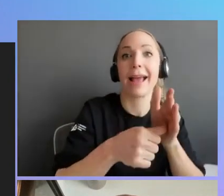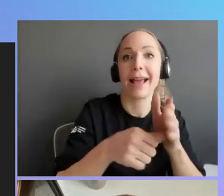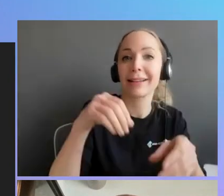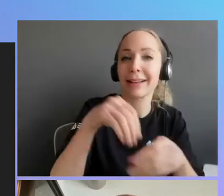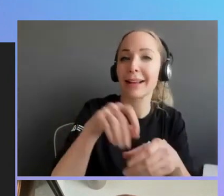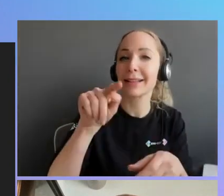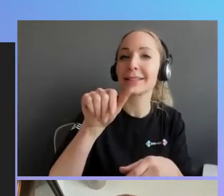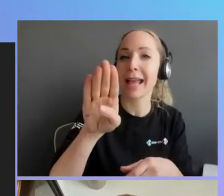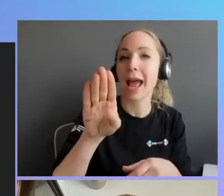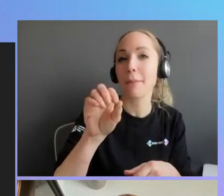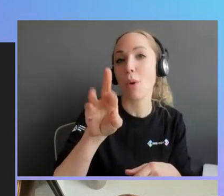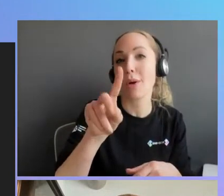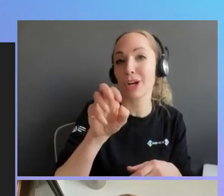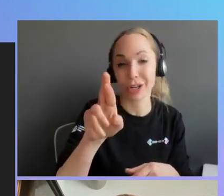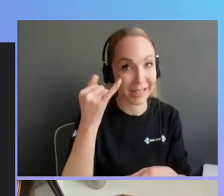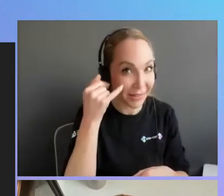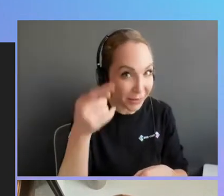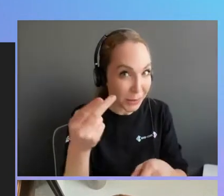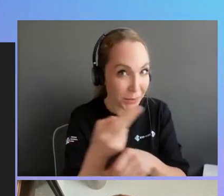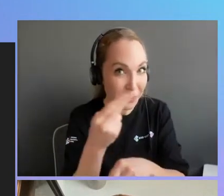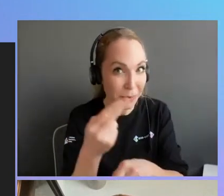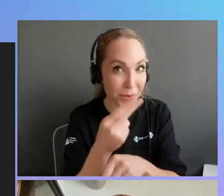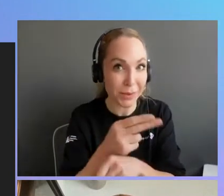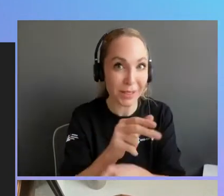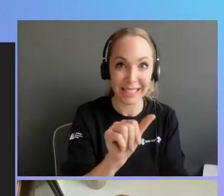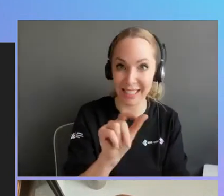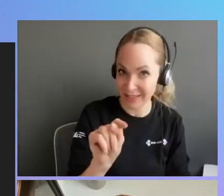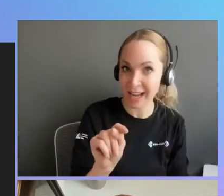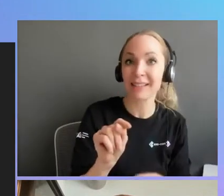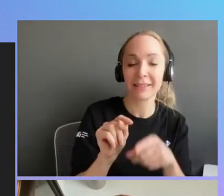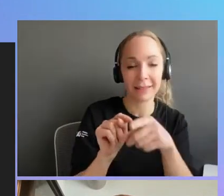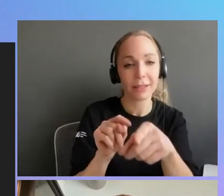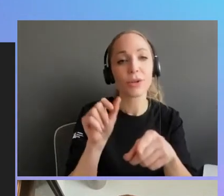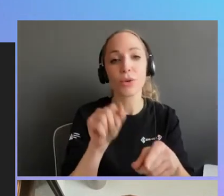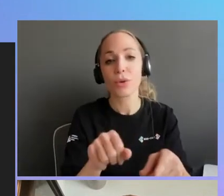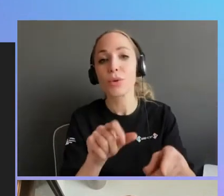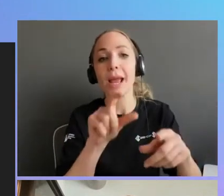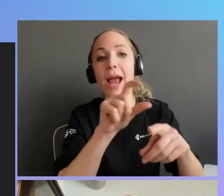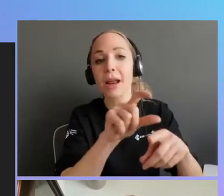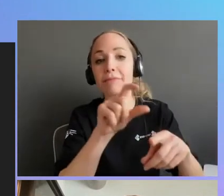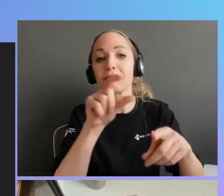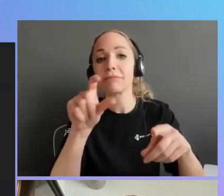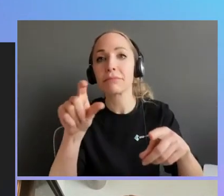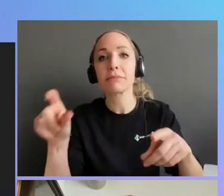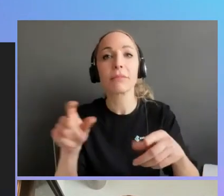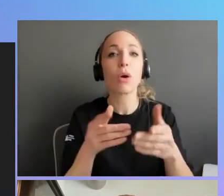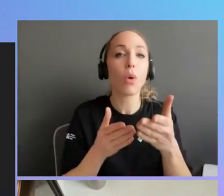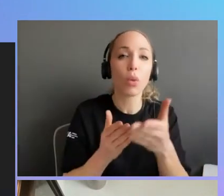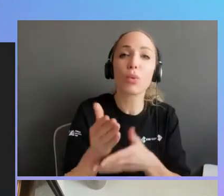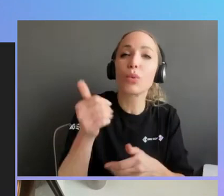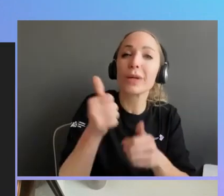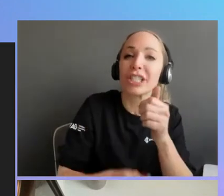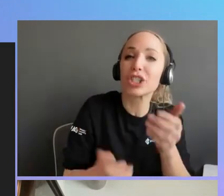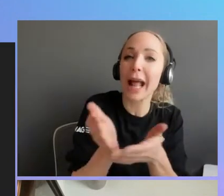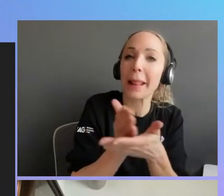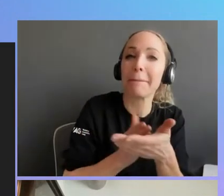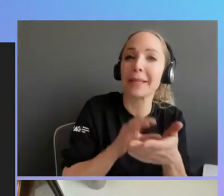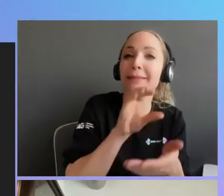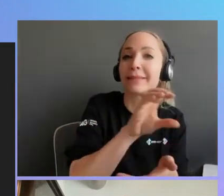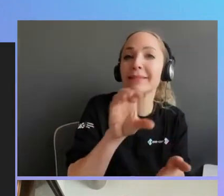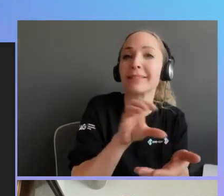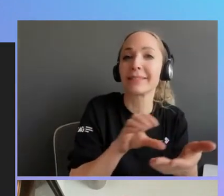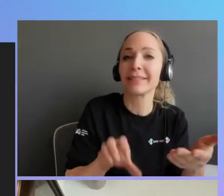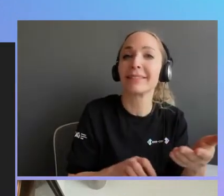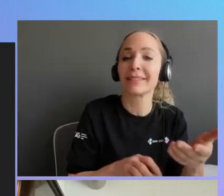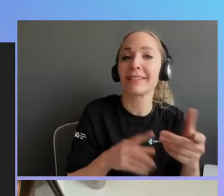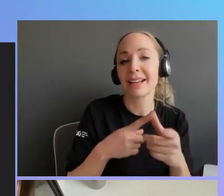a assistive technology user, you can actually cycle through all the highlighted elements and then view additional information about each element, just to give you an idea of what we're talking about. We're not going to leave you out to dry